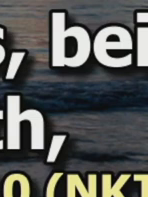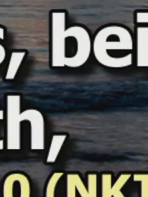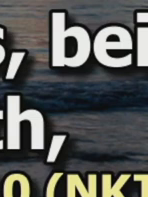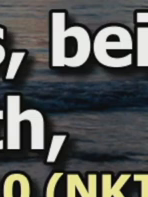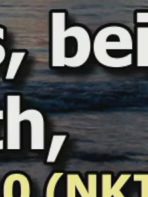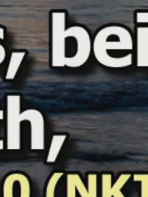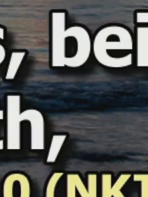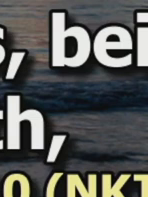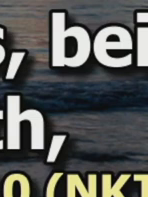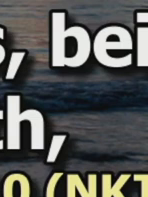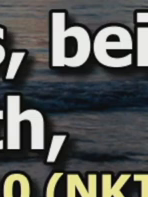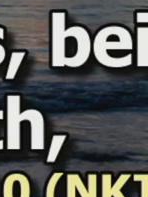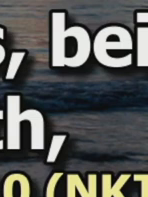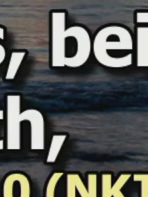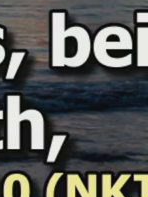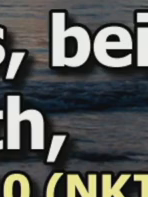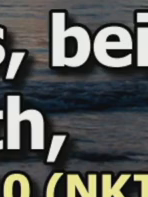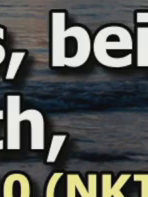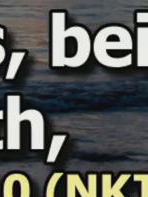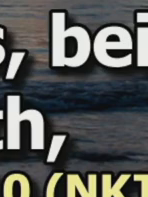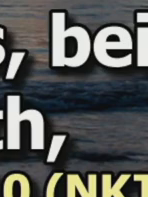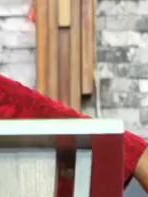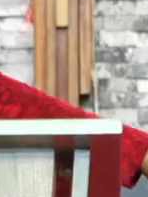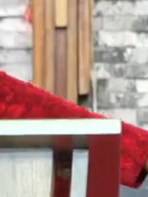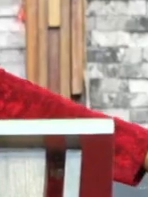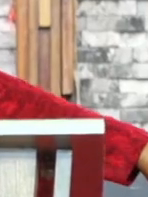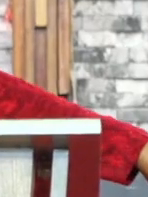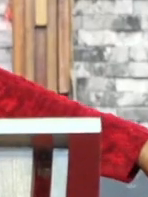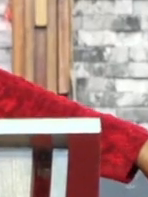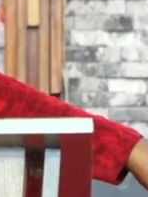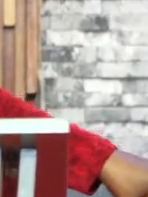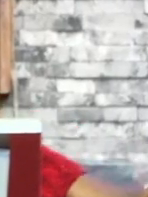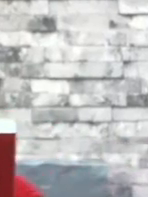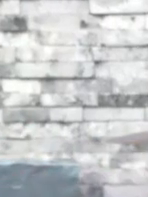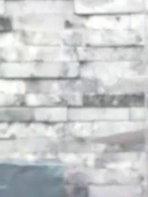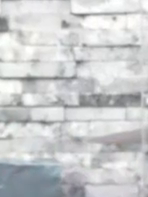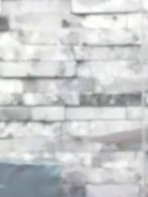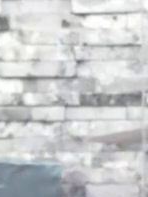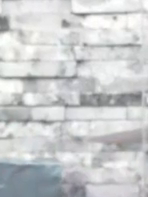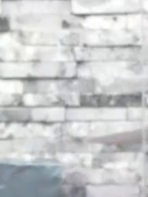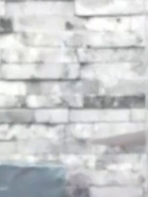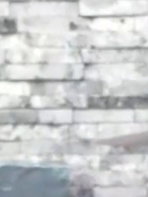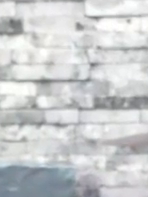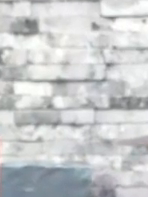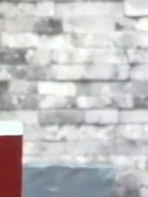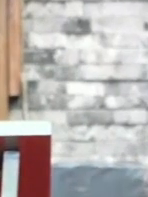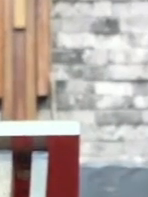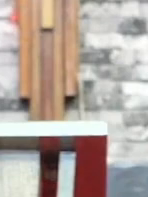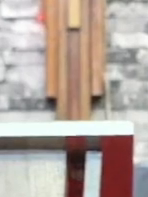niwe na mfano wa kifo chake. In other words, he had served him. Hivyo basi kumaanisha alikuwa amemhudumia. But that was not enough.